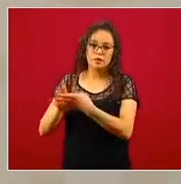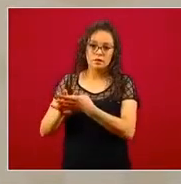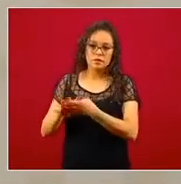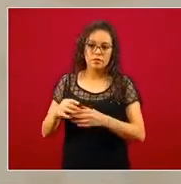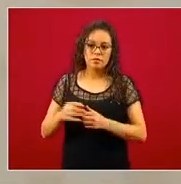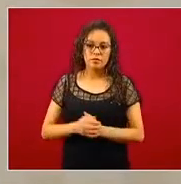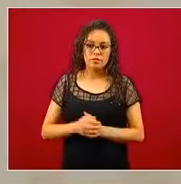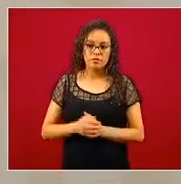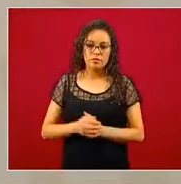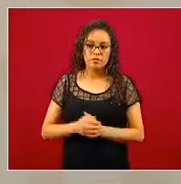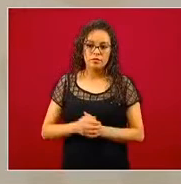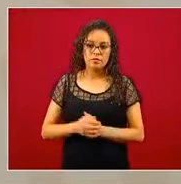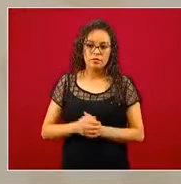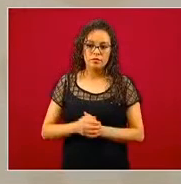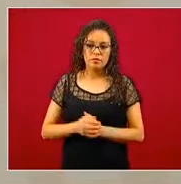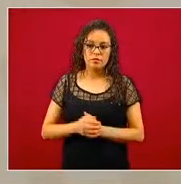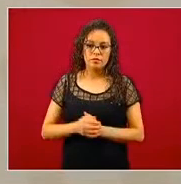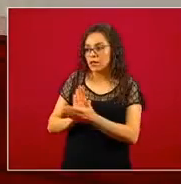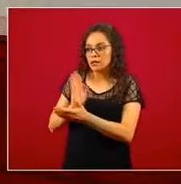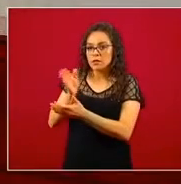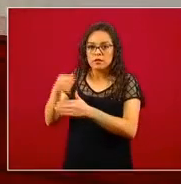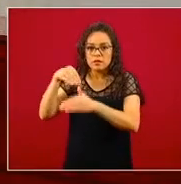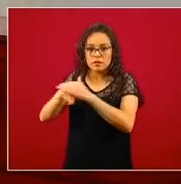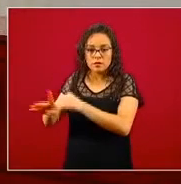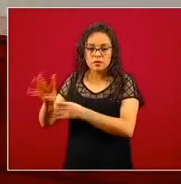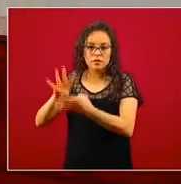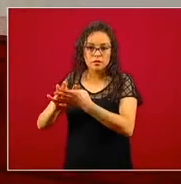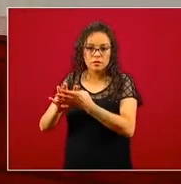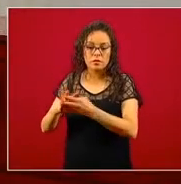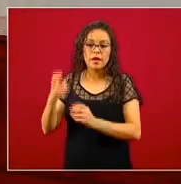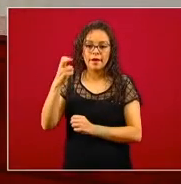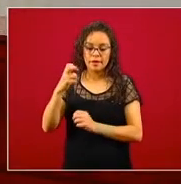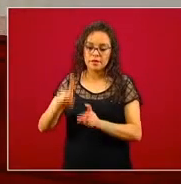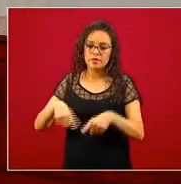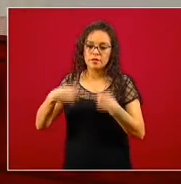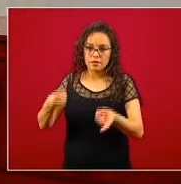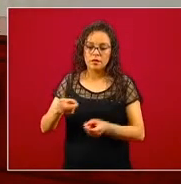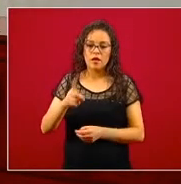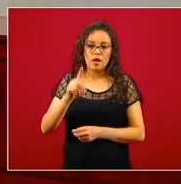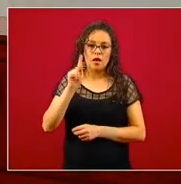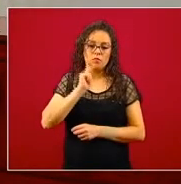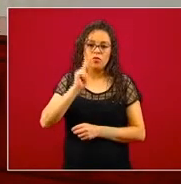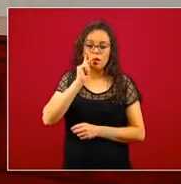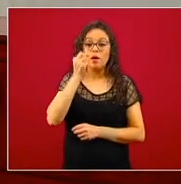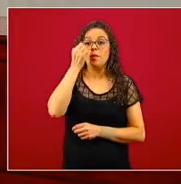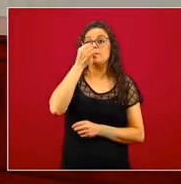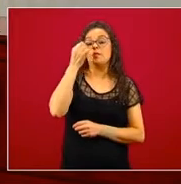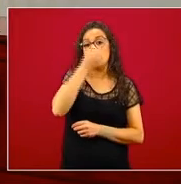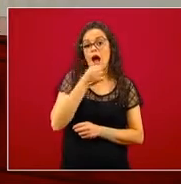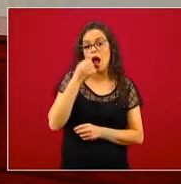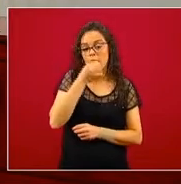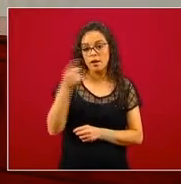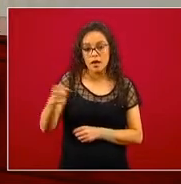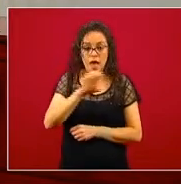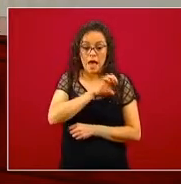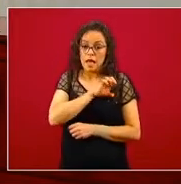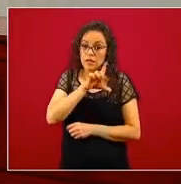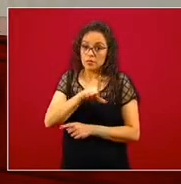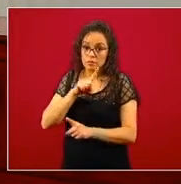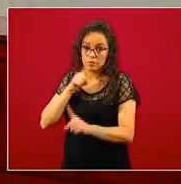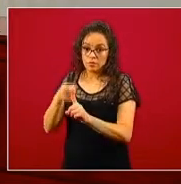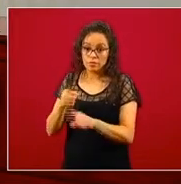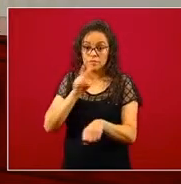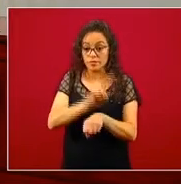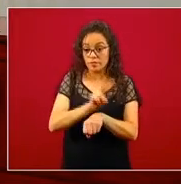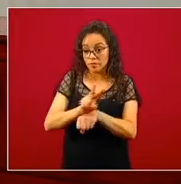indeed, activity is still ongoing. If you want, we may update data tomorrow. The Institute